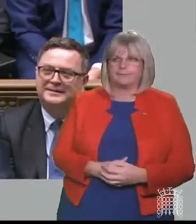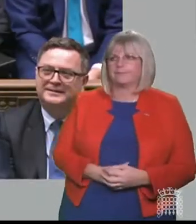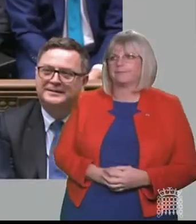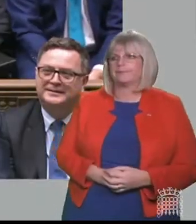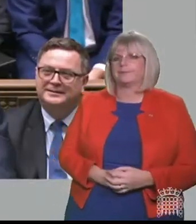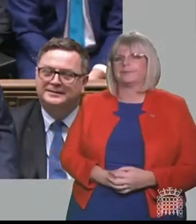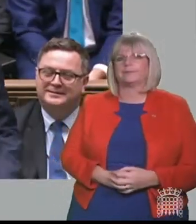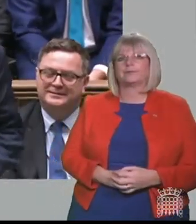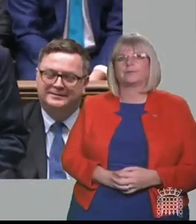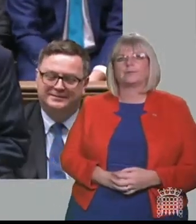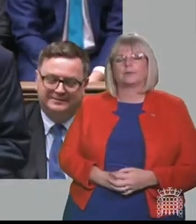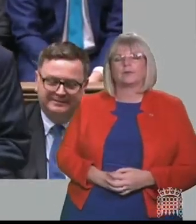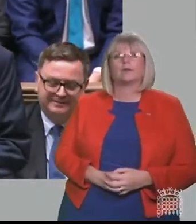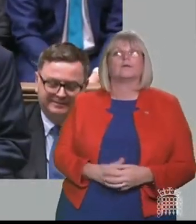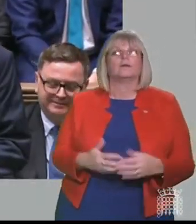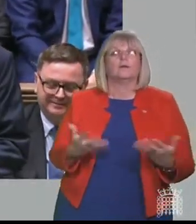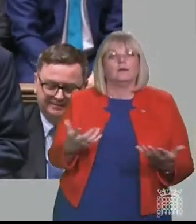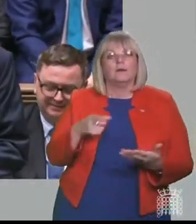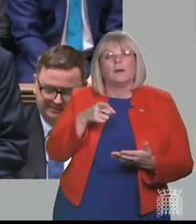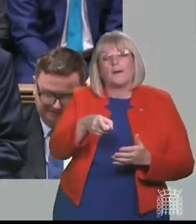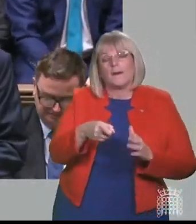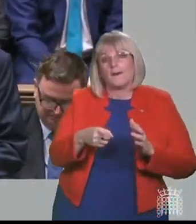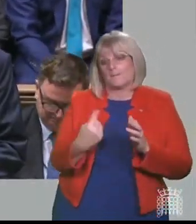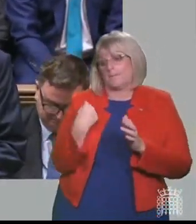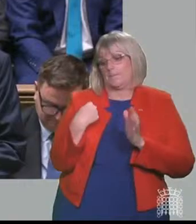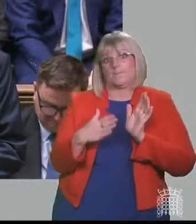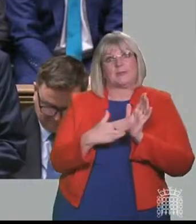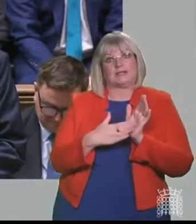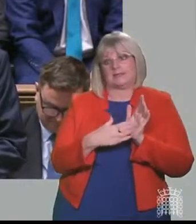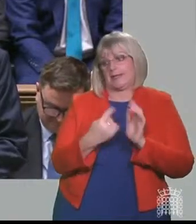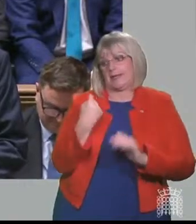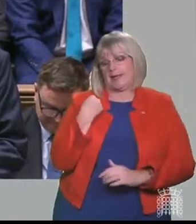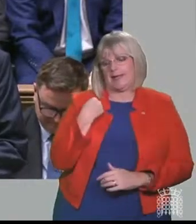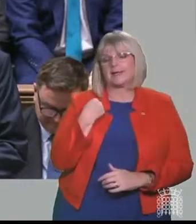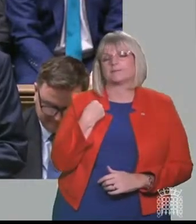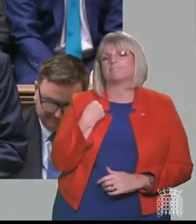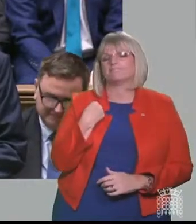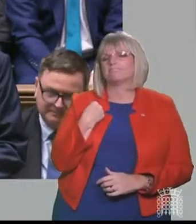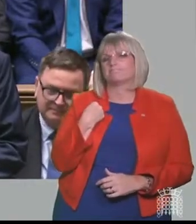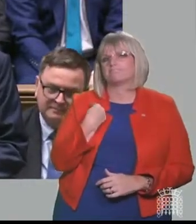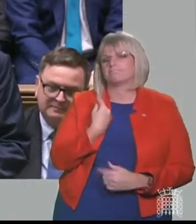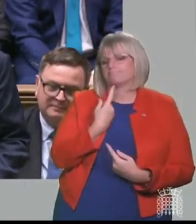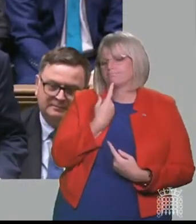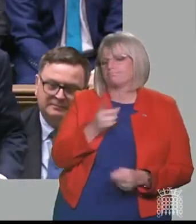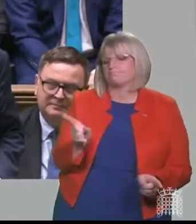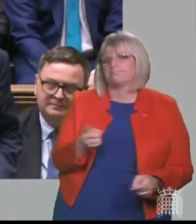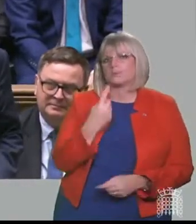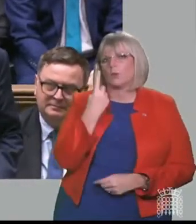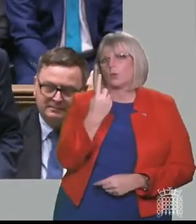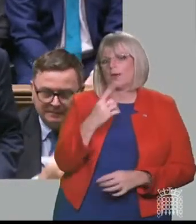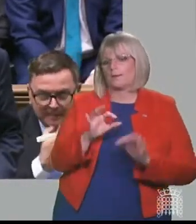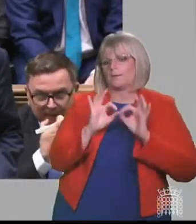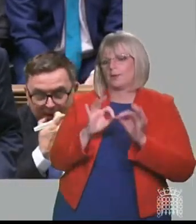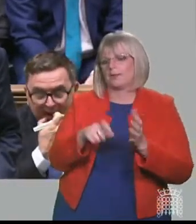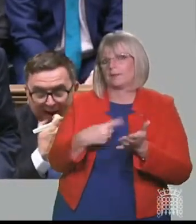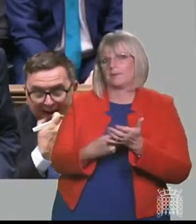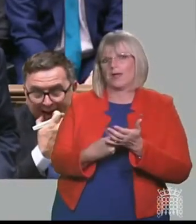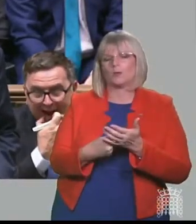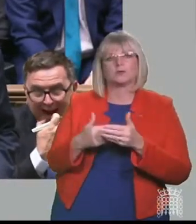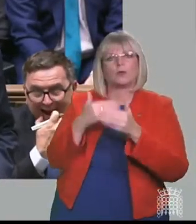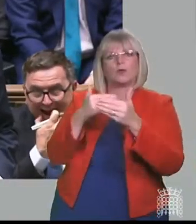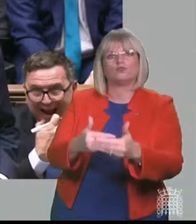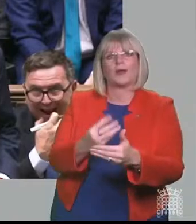On Monday, we saw the announcement of £1 billion of funding through round 3 of the Levelling Up Fund, supporting